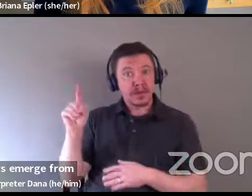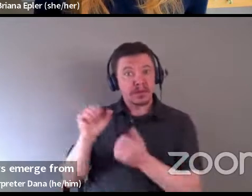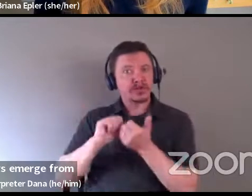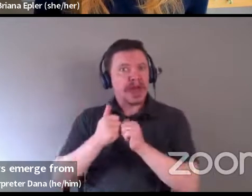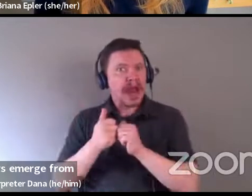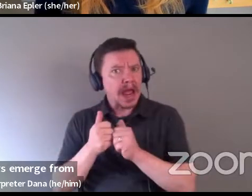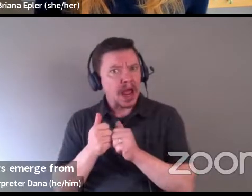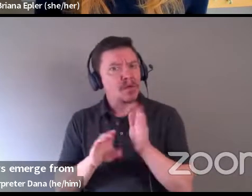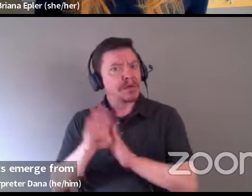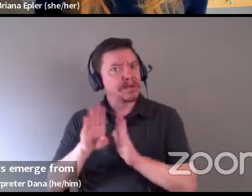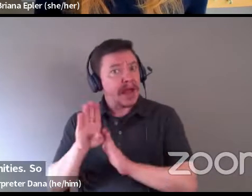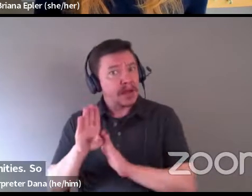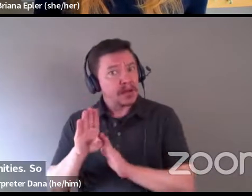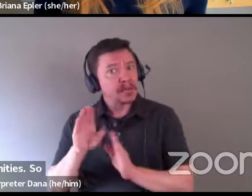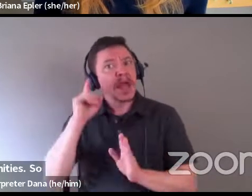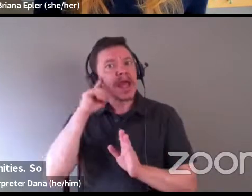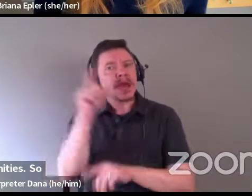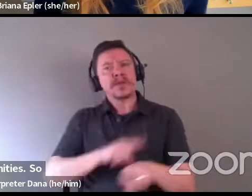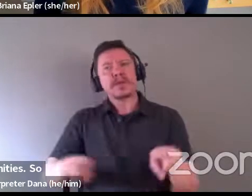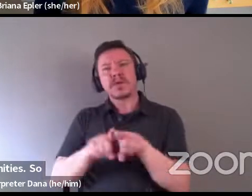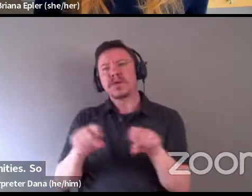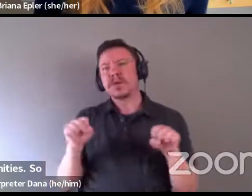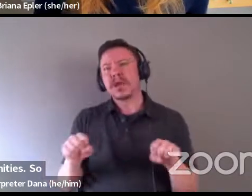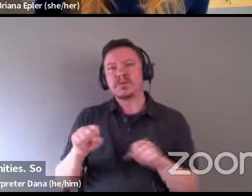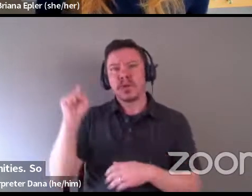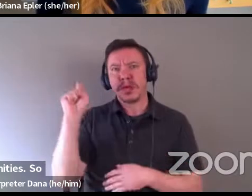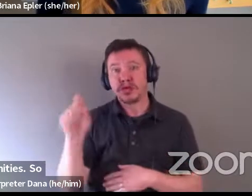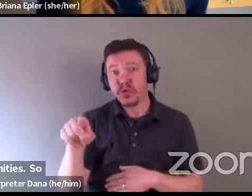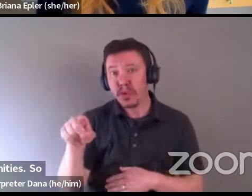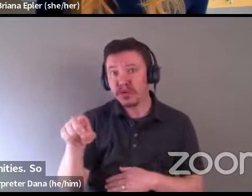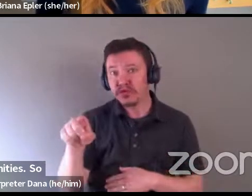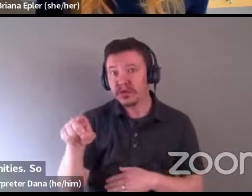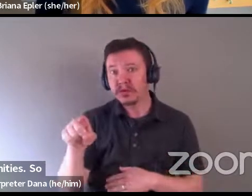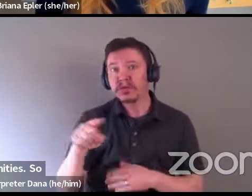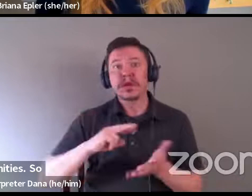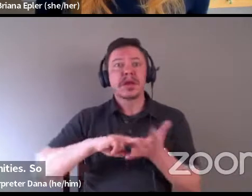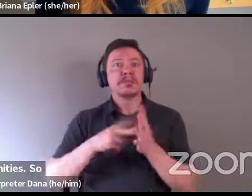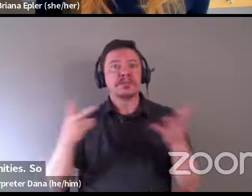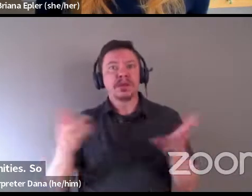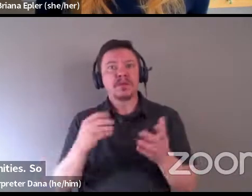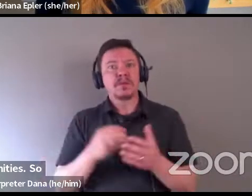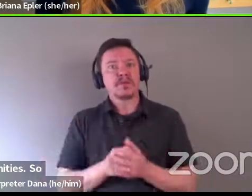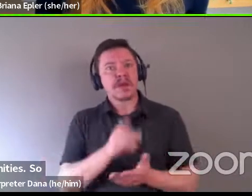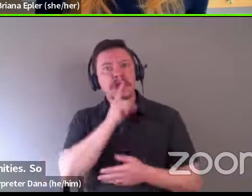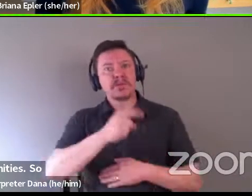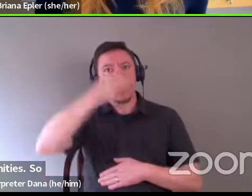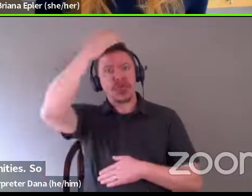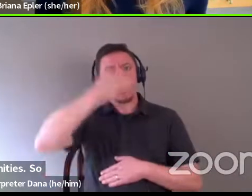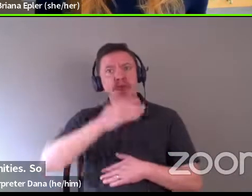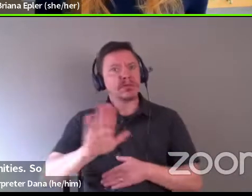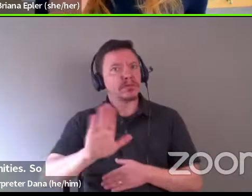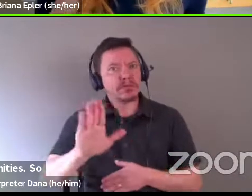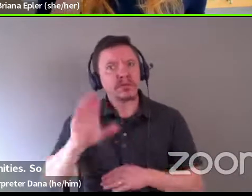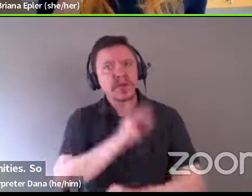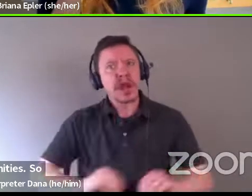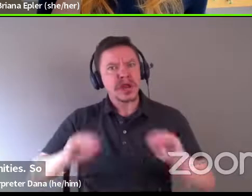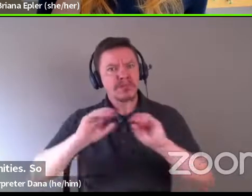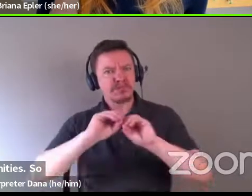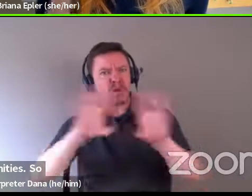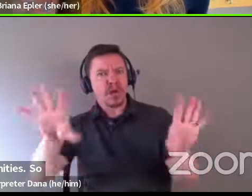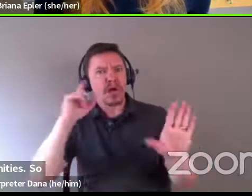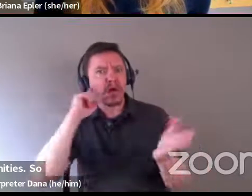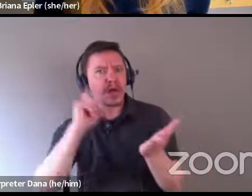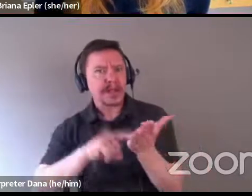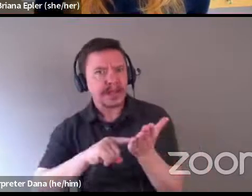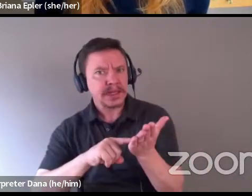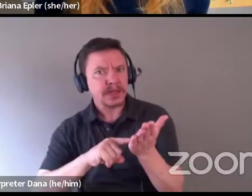is also a potential question. It's really about seeing, really recognizing and validating